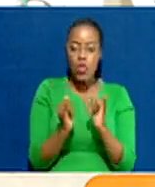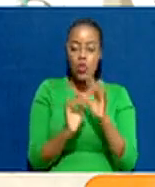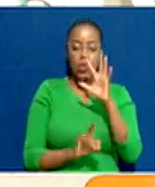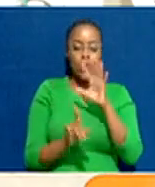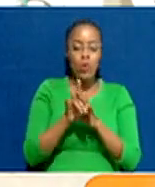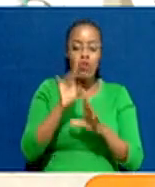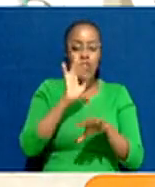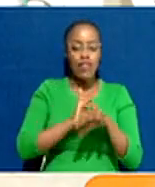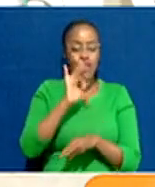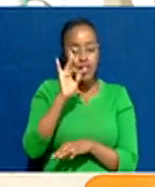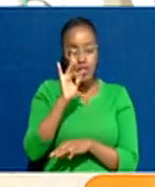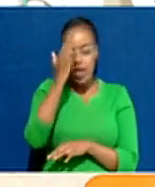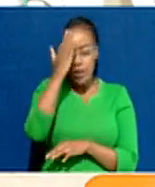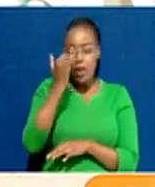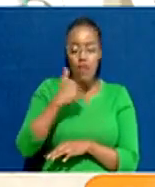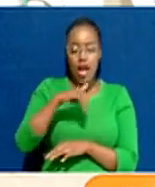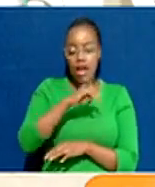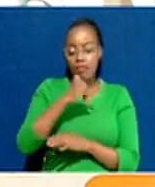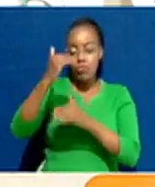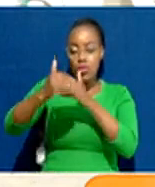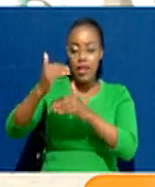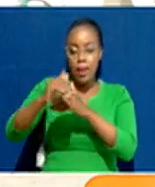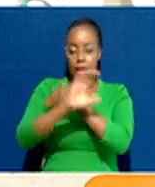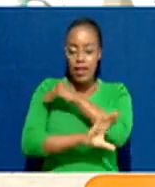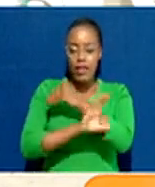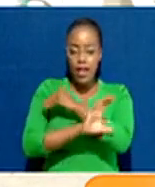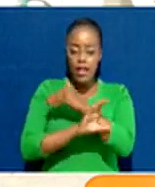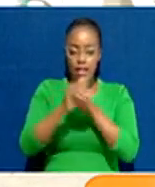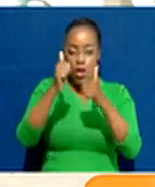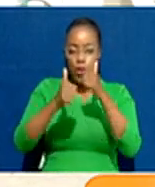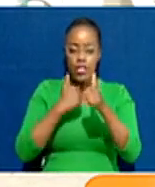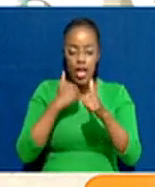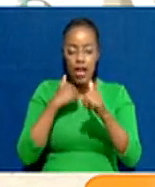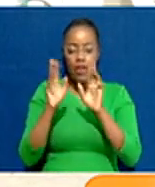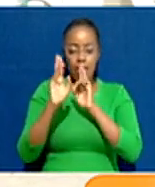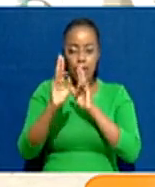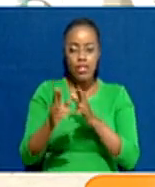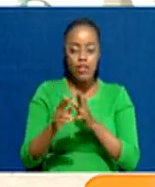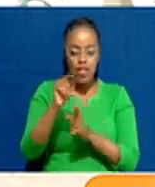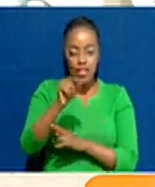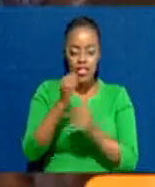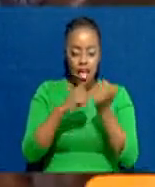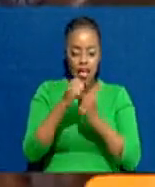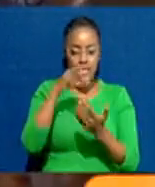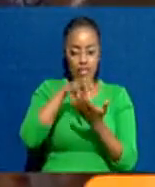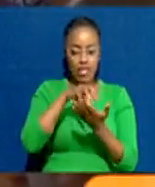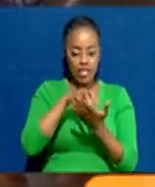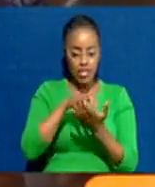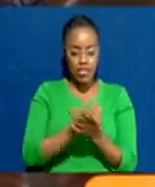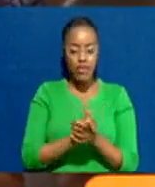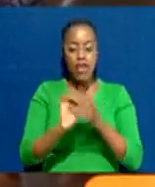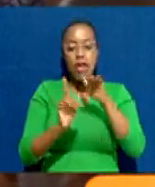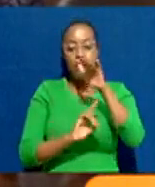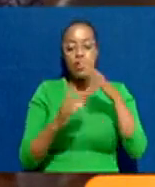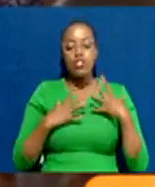the infection, because we are neighboring countries where still reporting these active cases. The Ministry